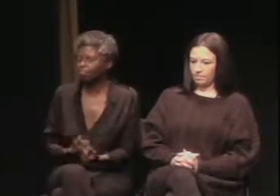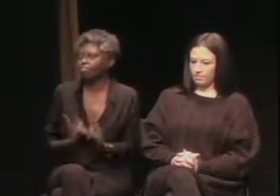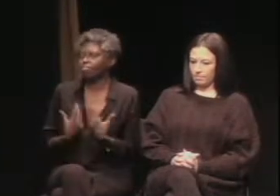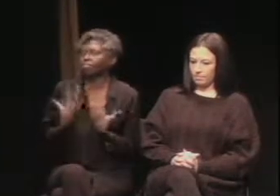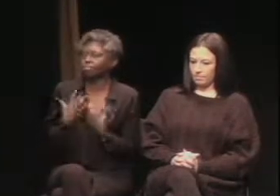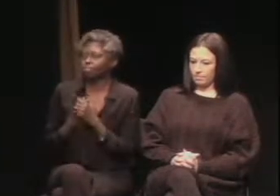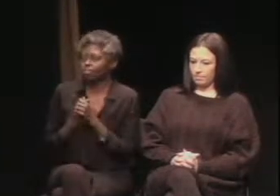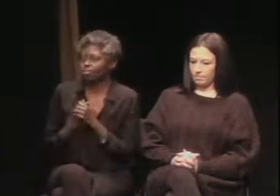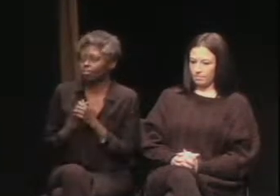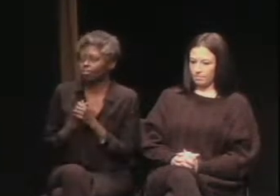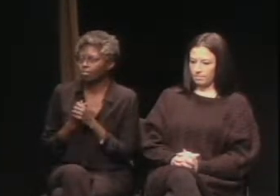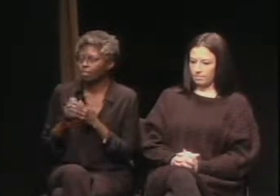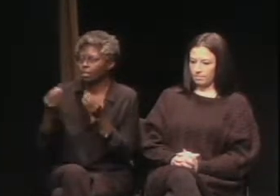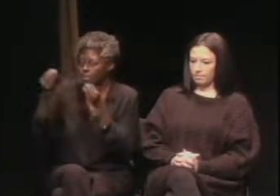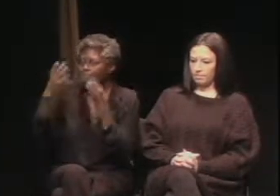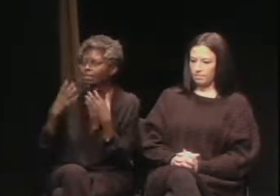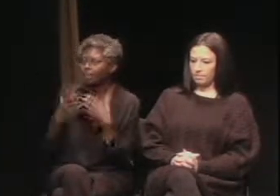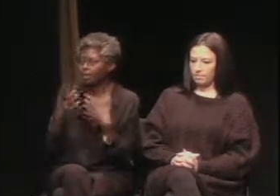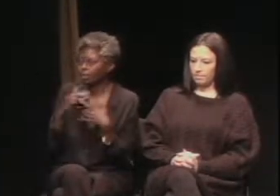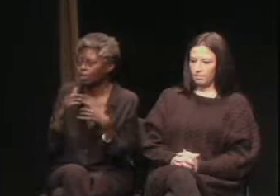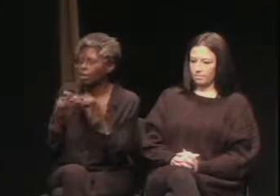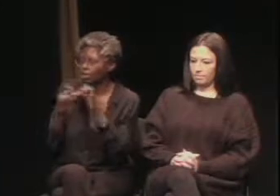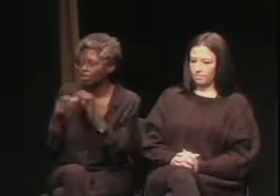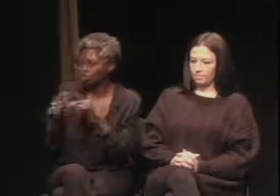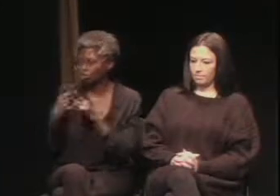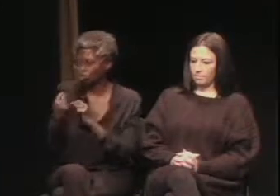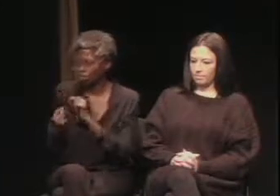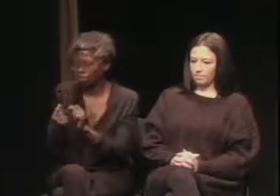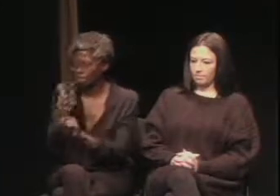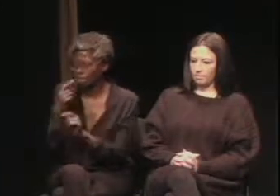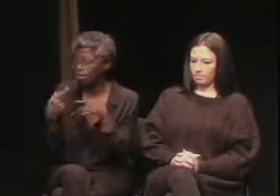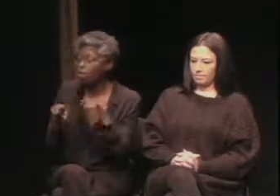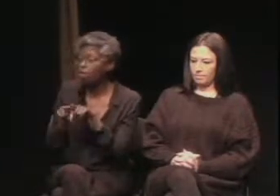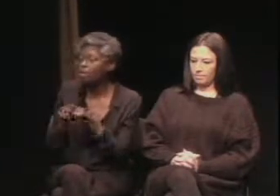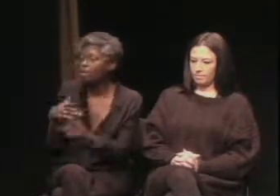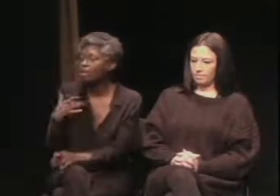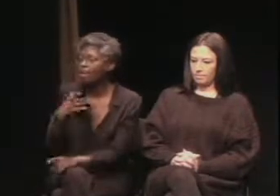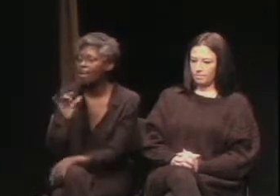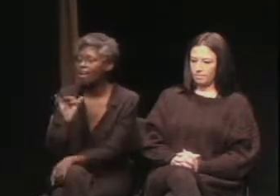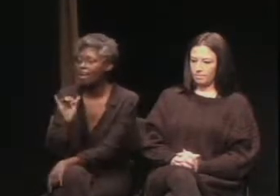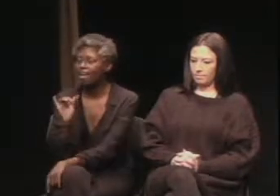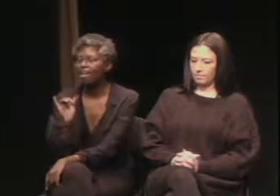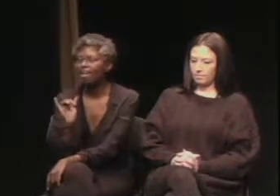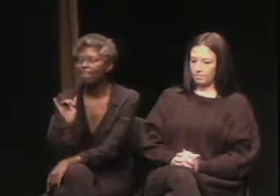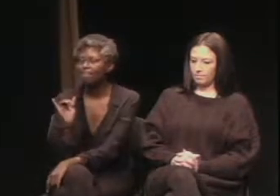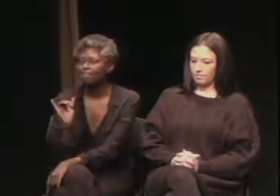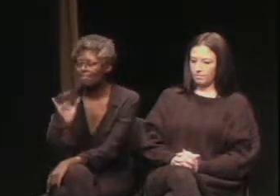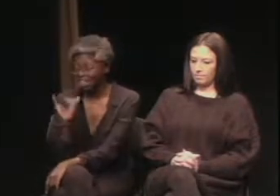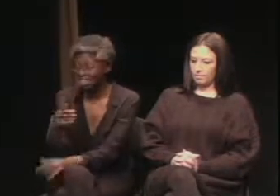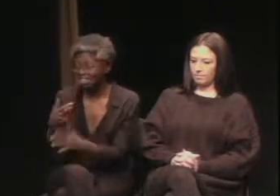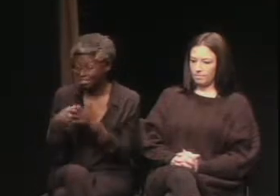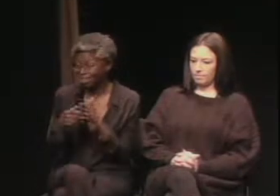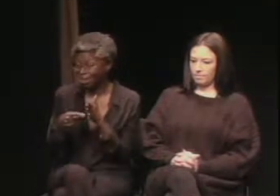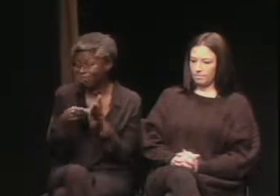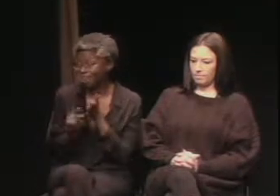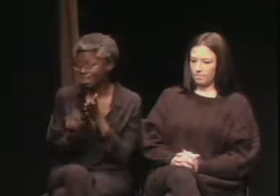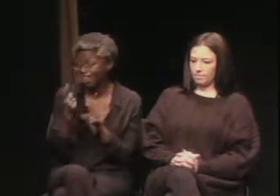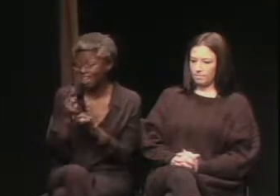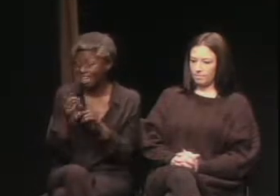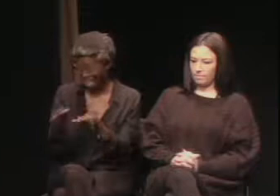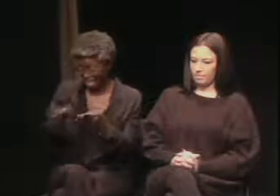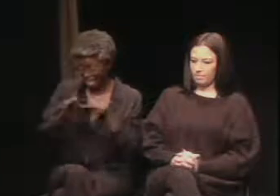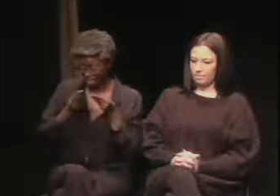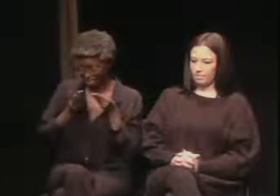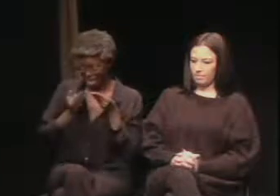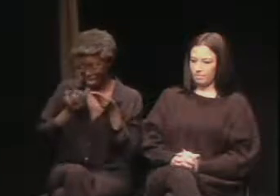and to continue in that tradition, because yeah. it also, it feels like, well, this is the price you pay, right? This is what was given to me.